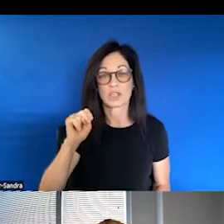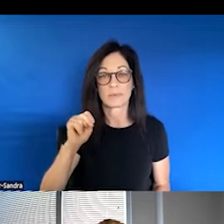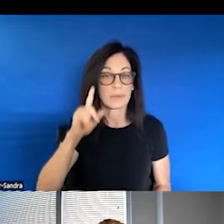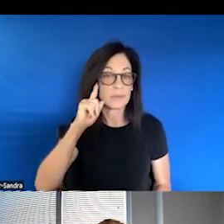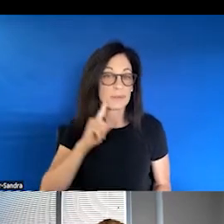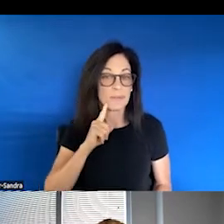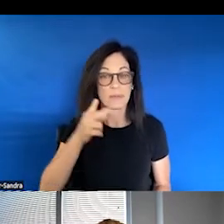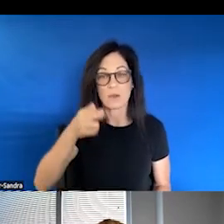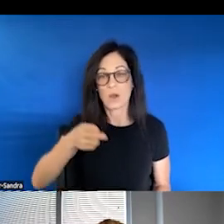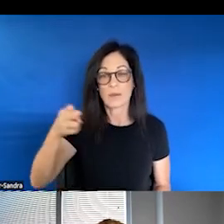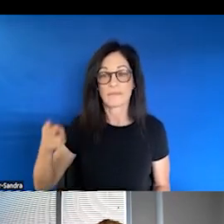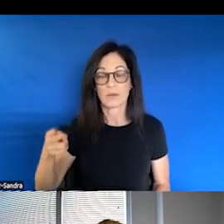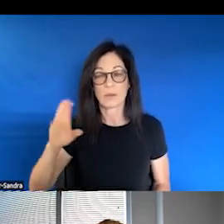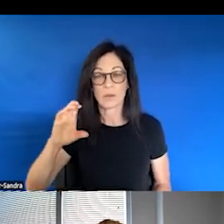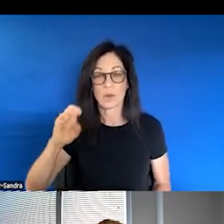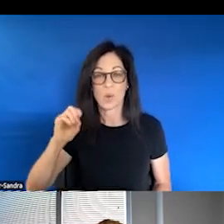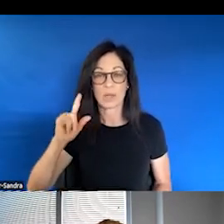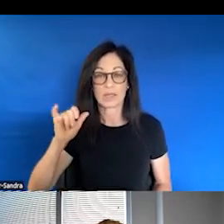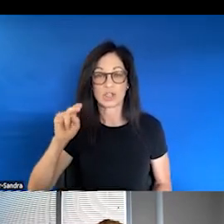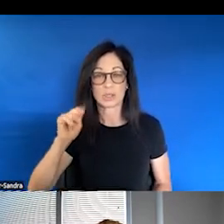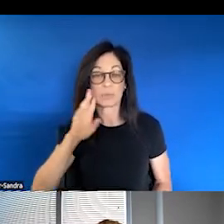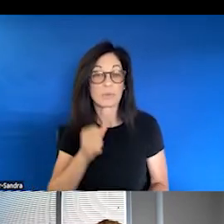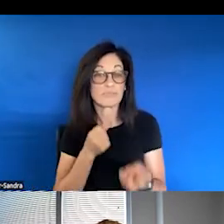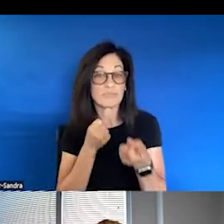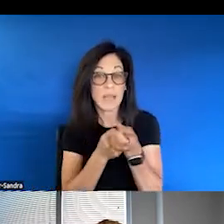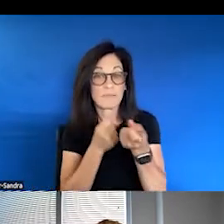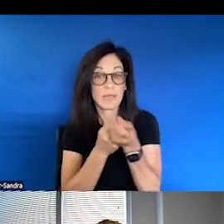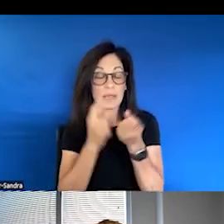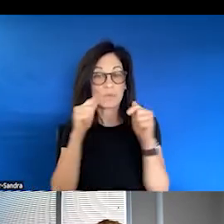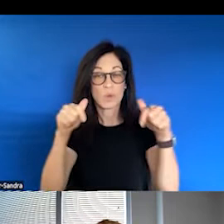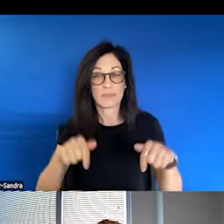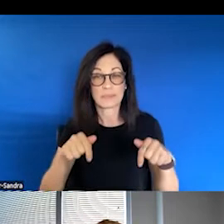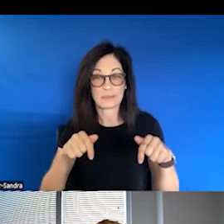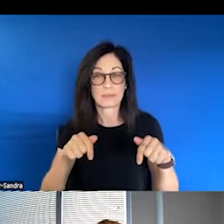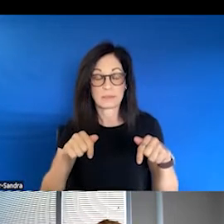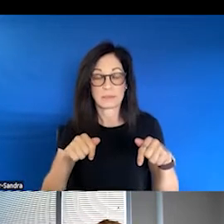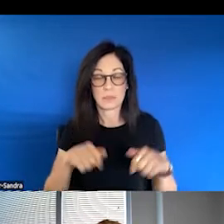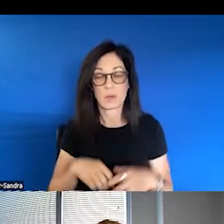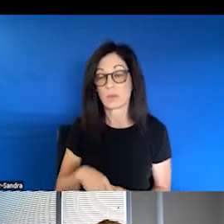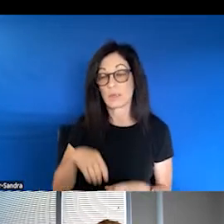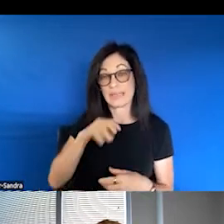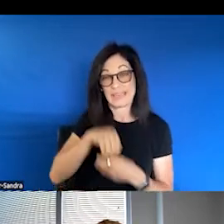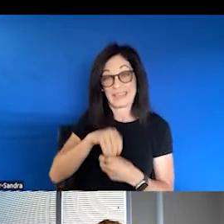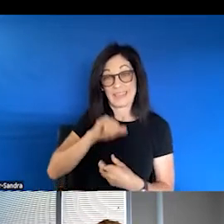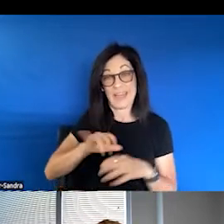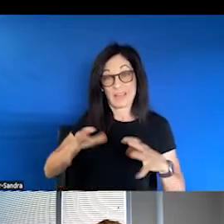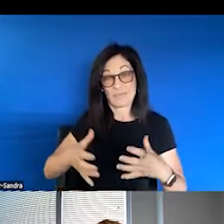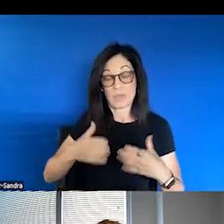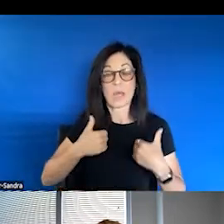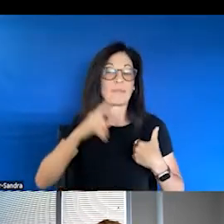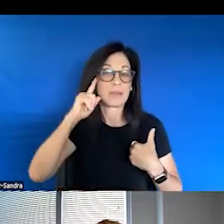hearing coalition that advocates for this. And so in the coalition, there's the National